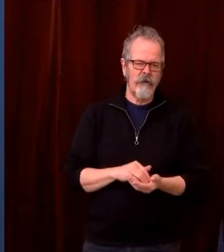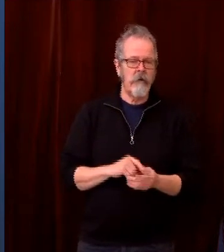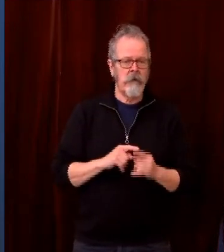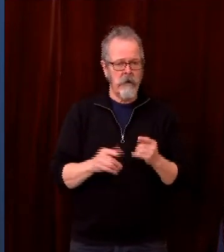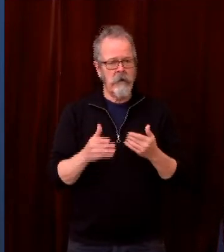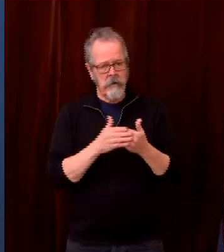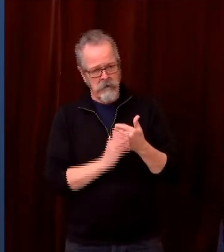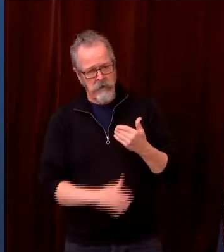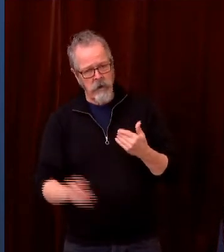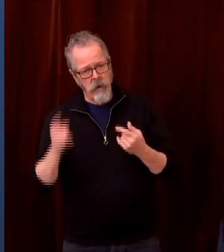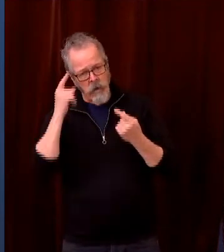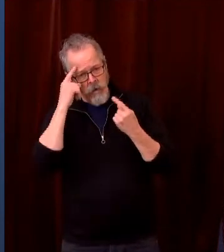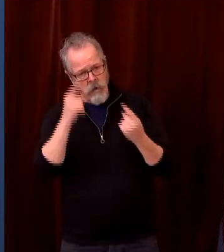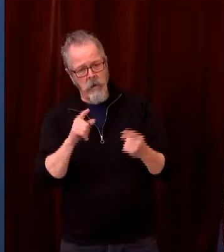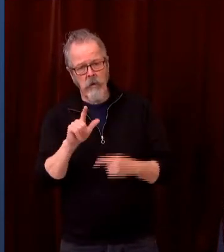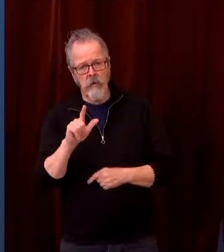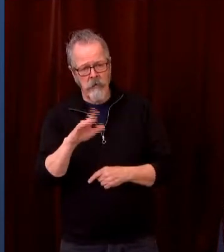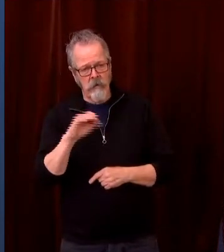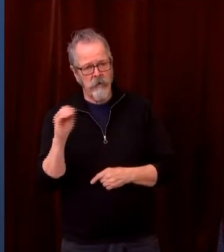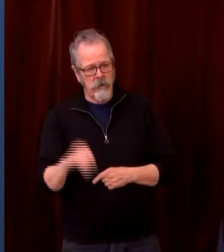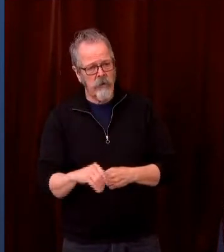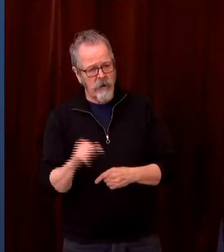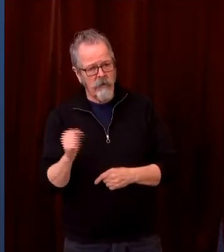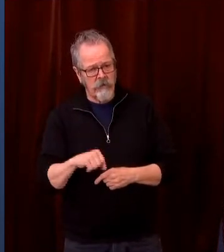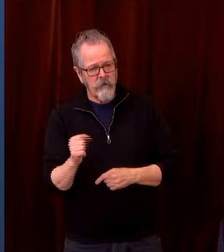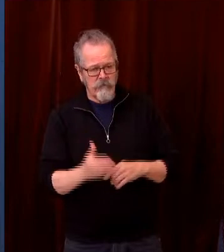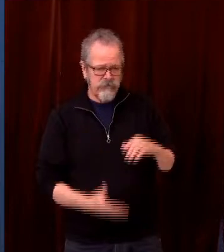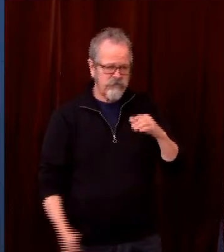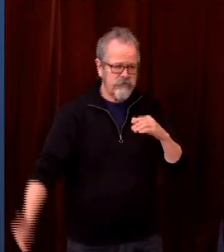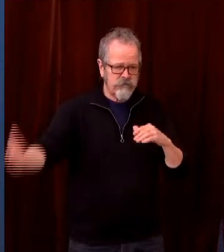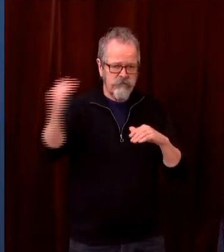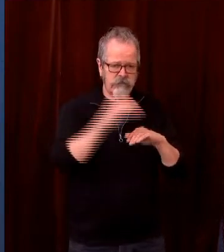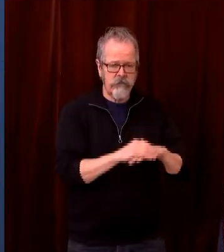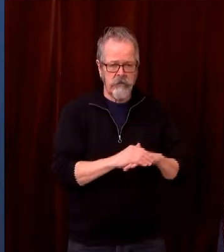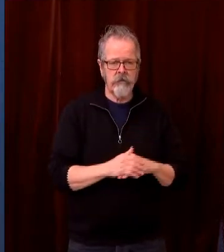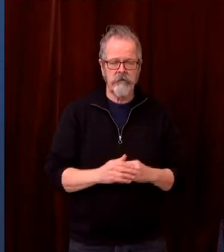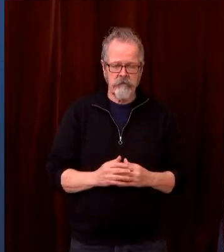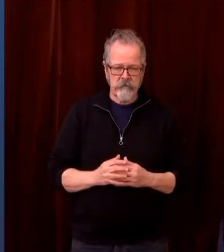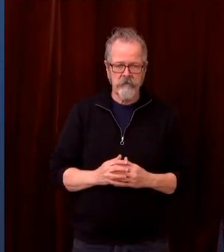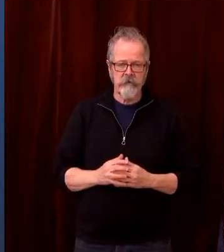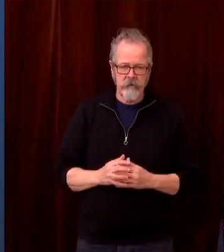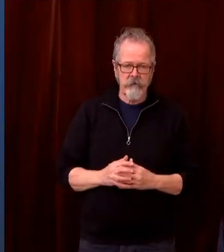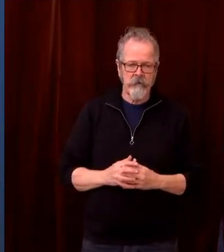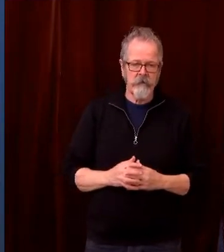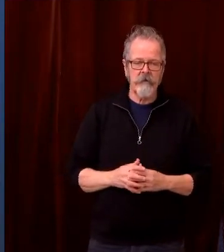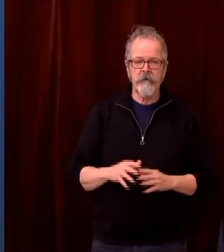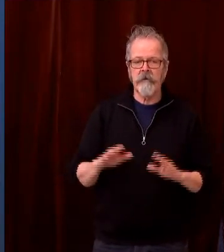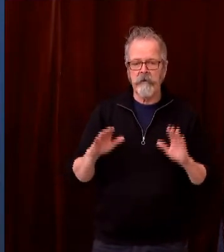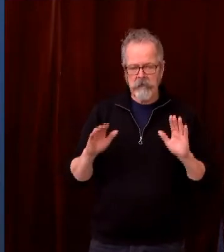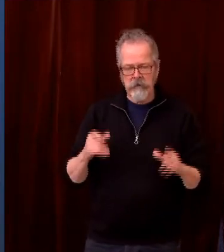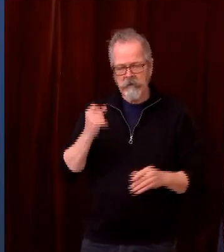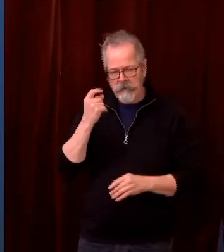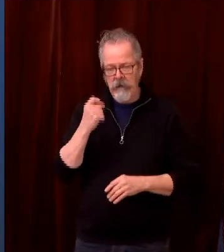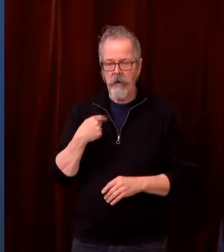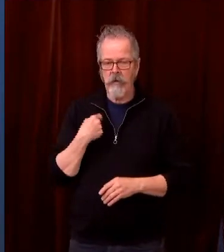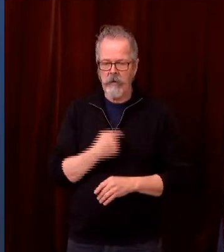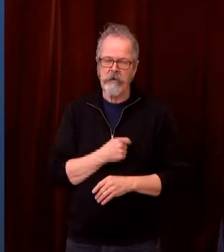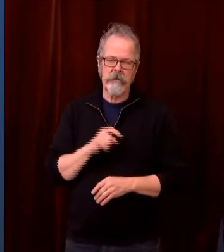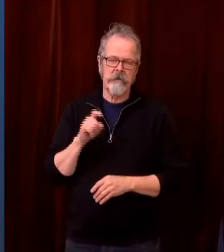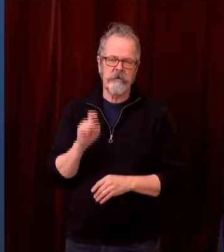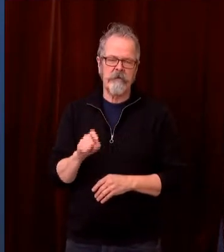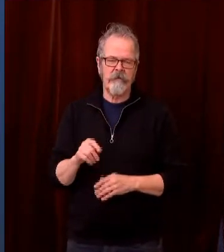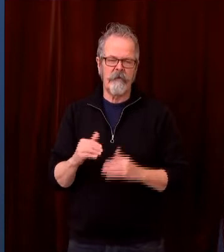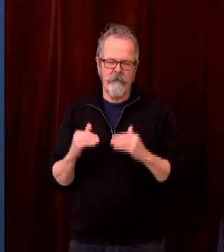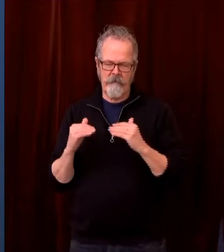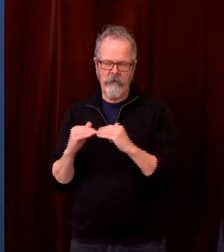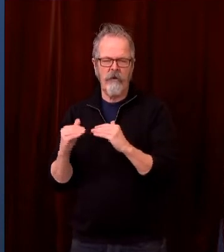It includes our pharmacy system. It also includes all of our clinics, including our community health centers. So we're working to get vaccine